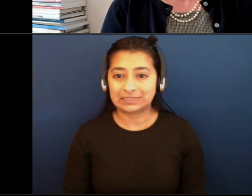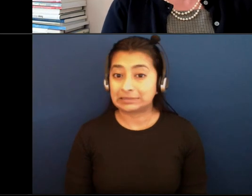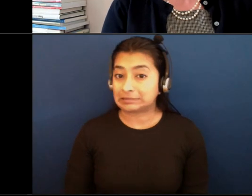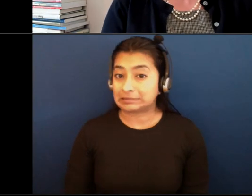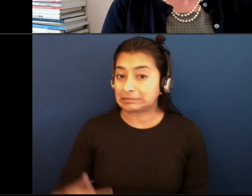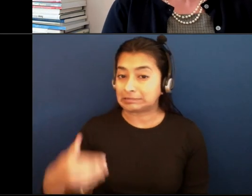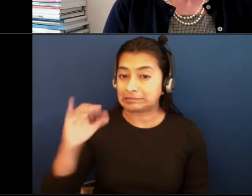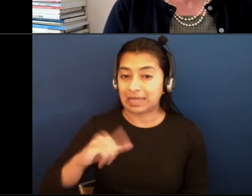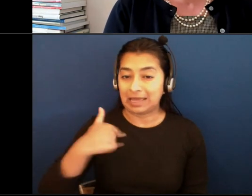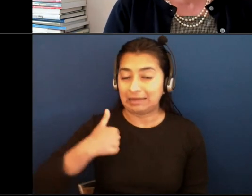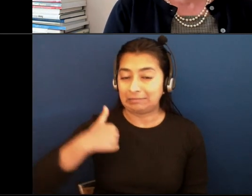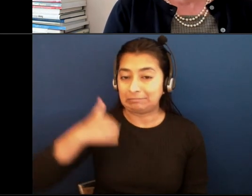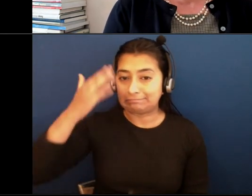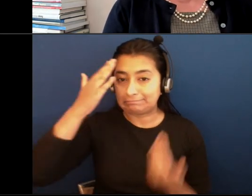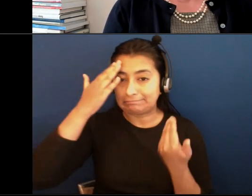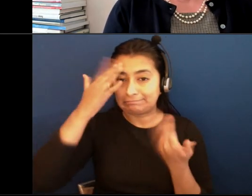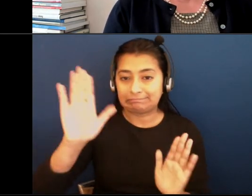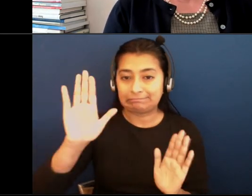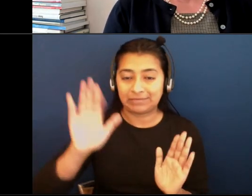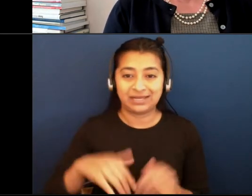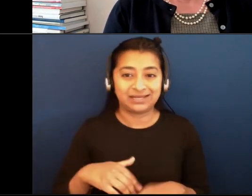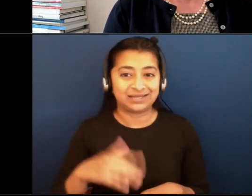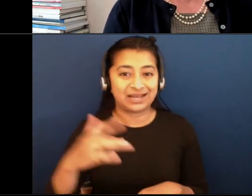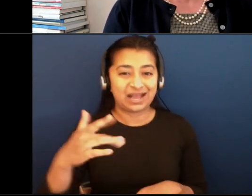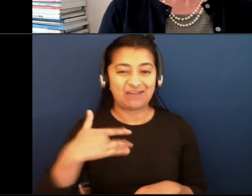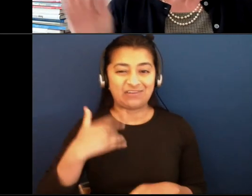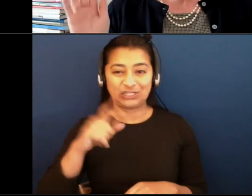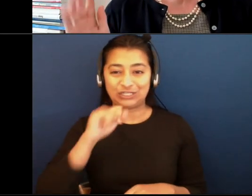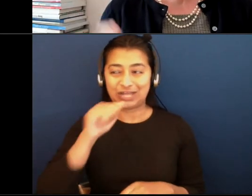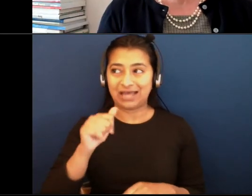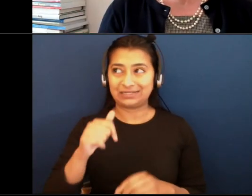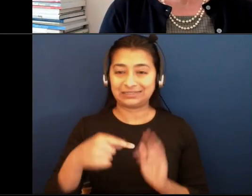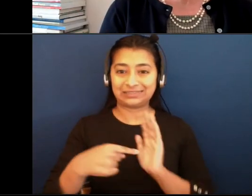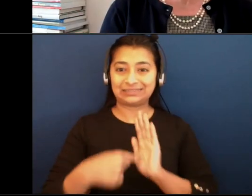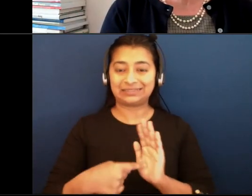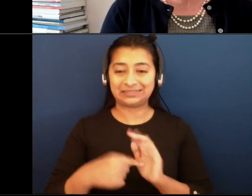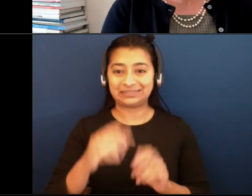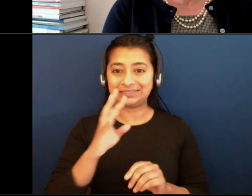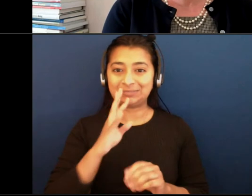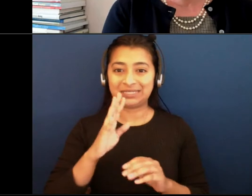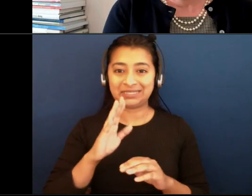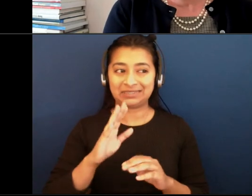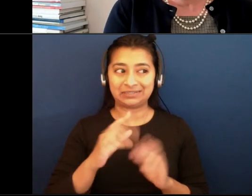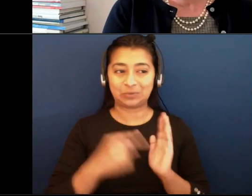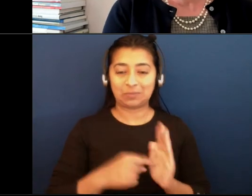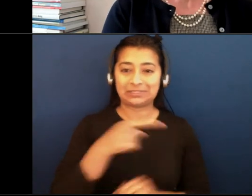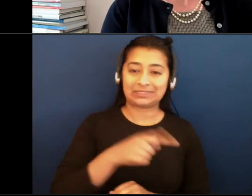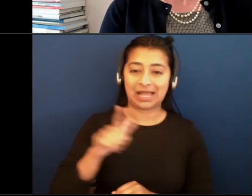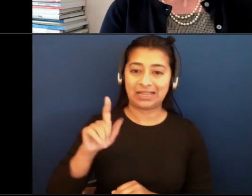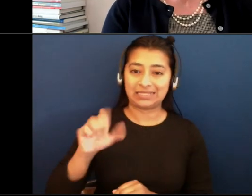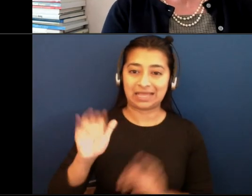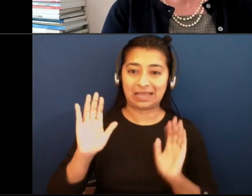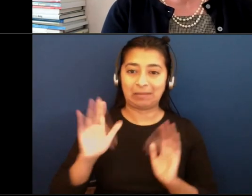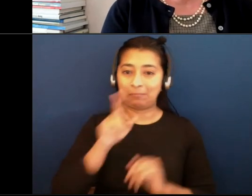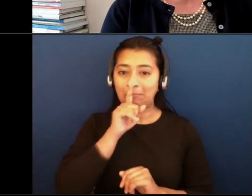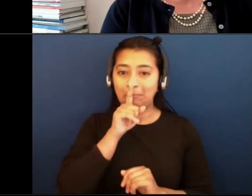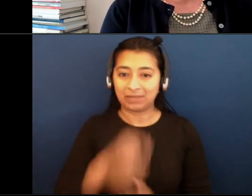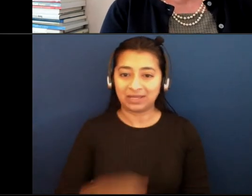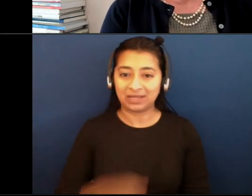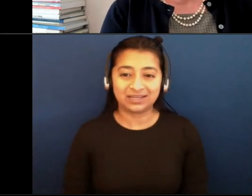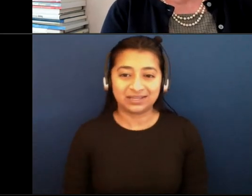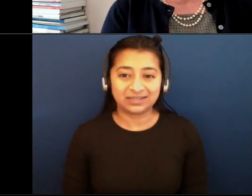answer to that, you know, and I feel I shouldn't speak here on behalf of the officers of the LSA, but, you know,